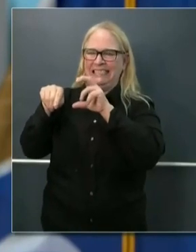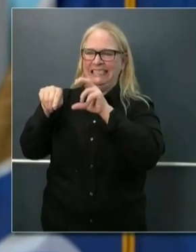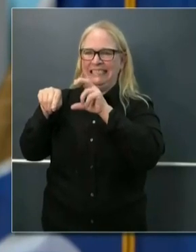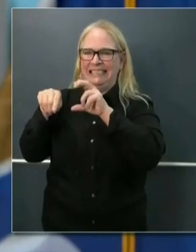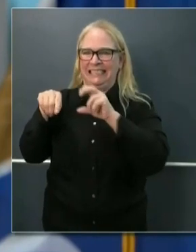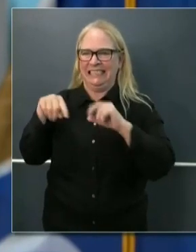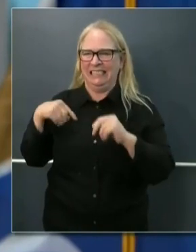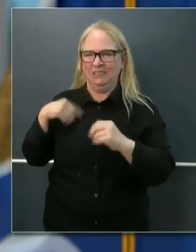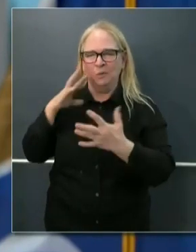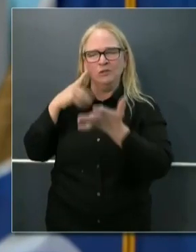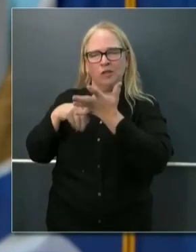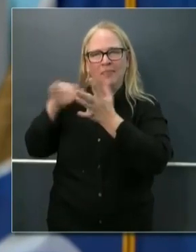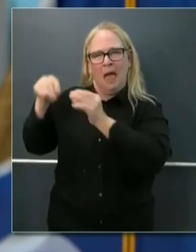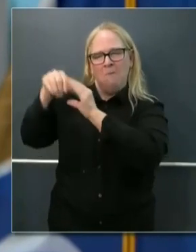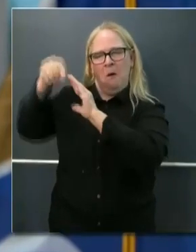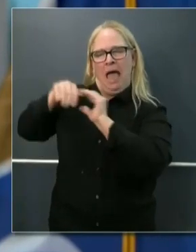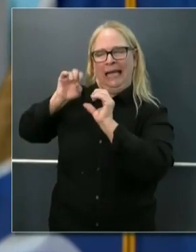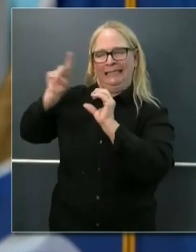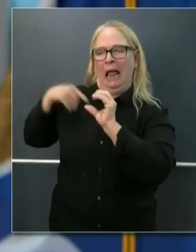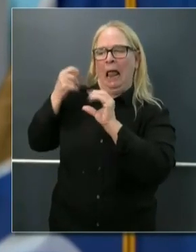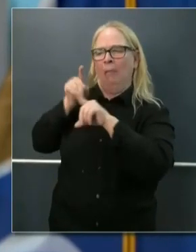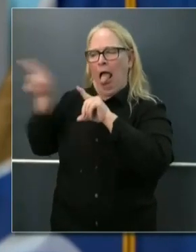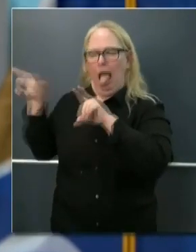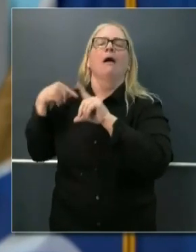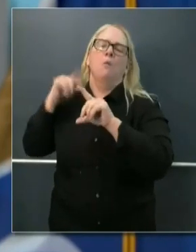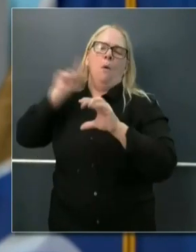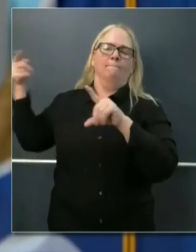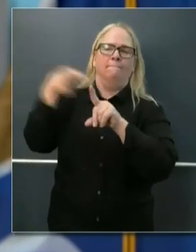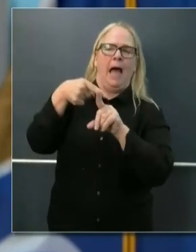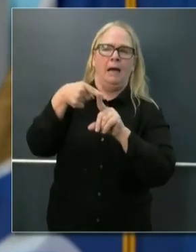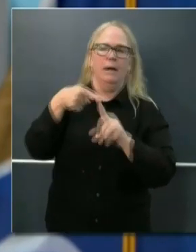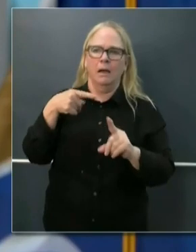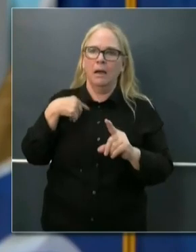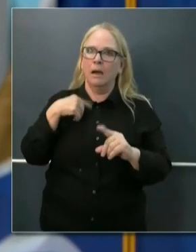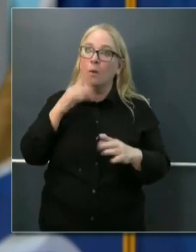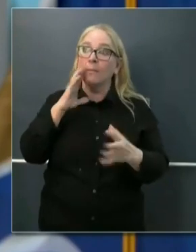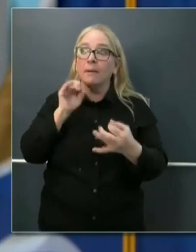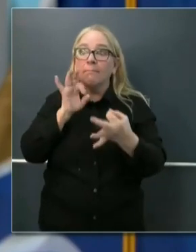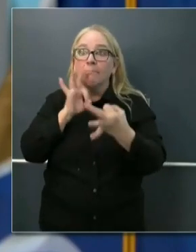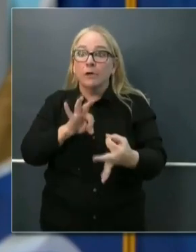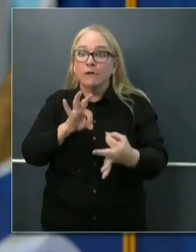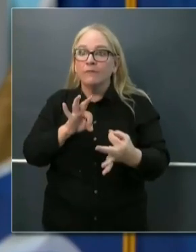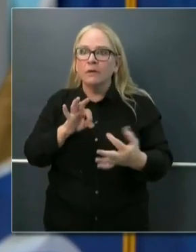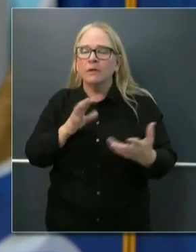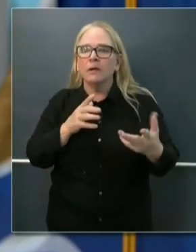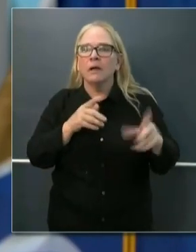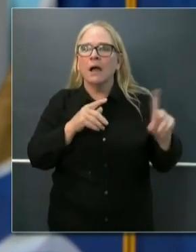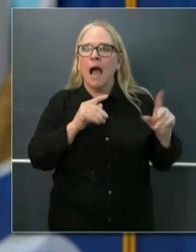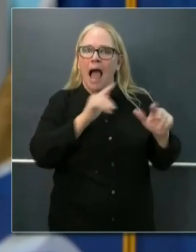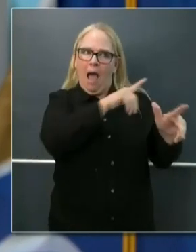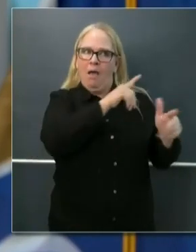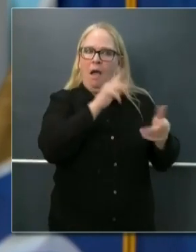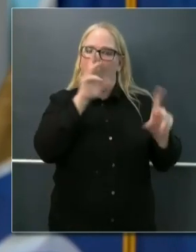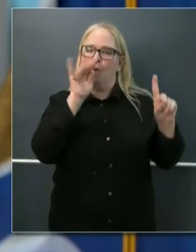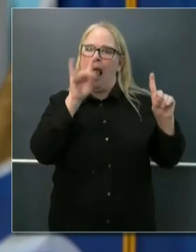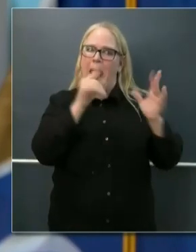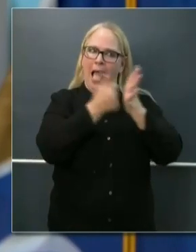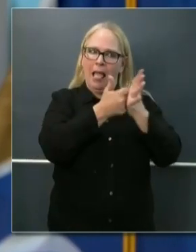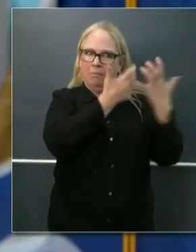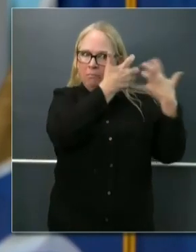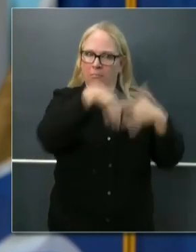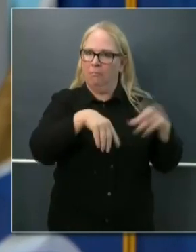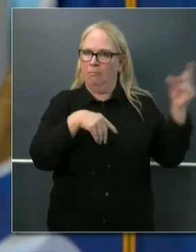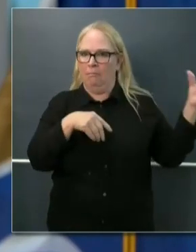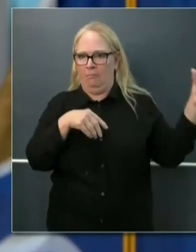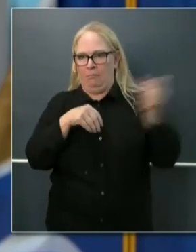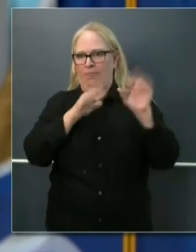talk more about that in a moment. But we thought they would be perfect because of how they're organized and positioned to